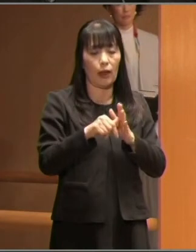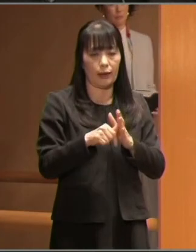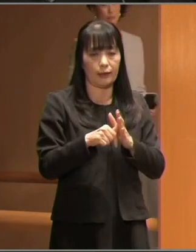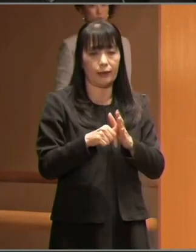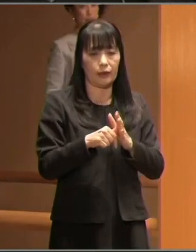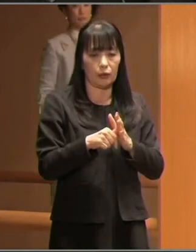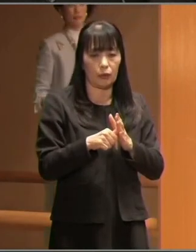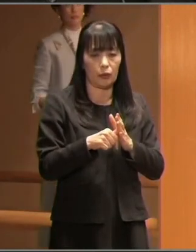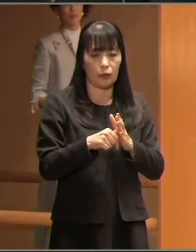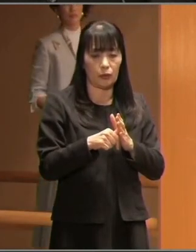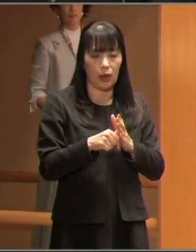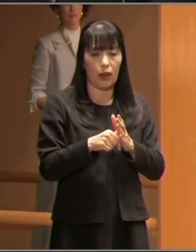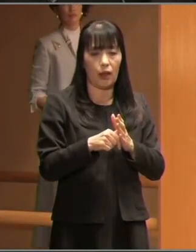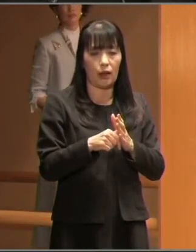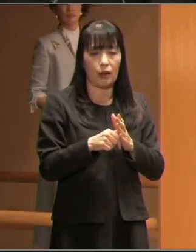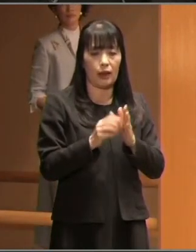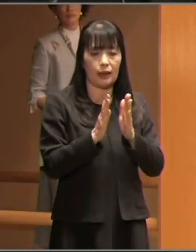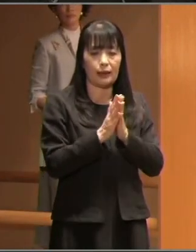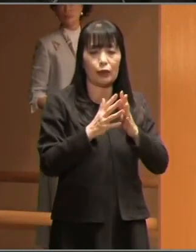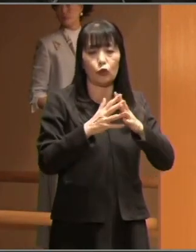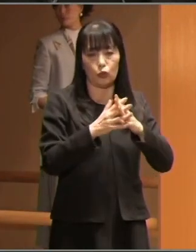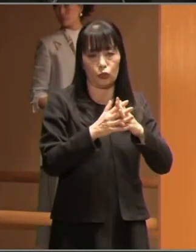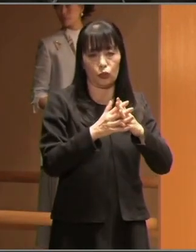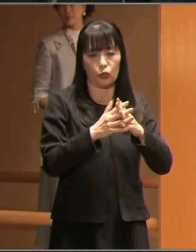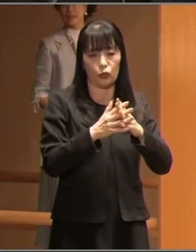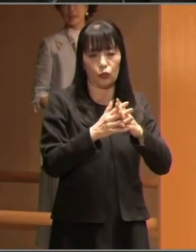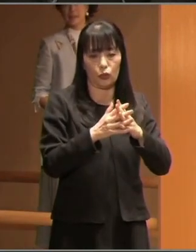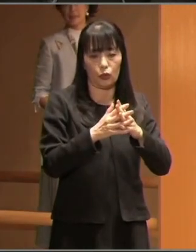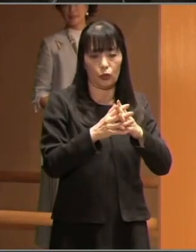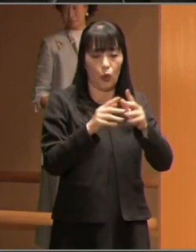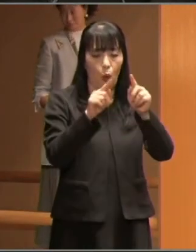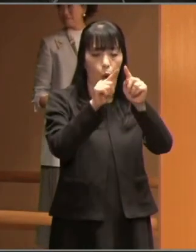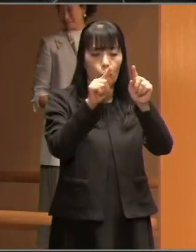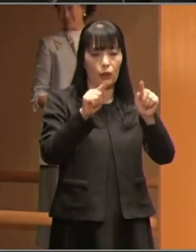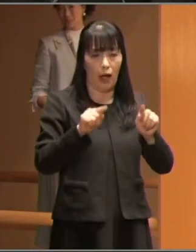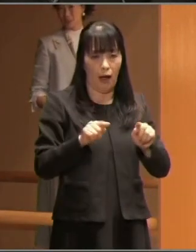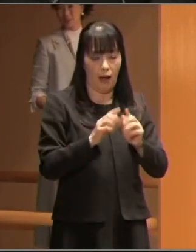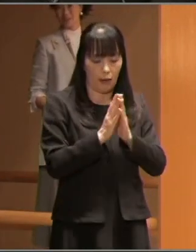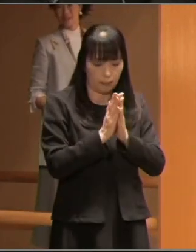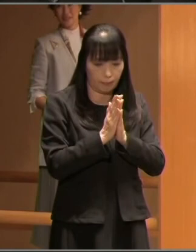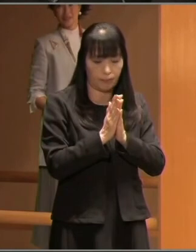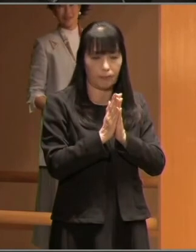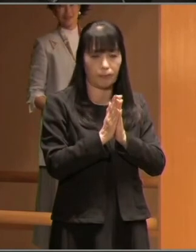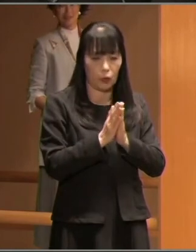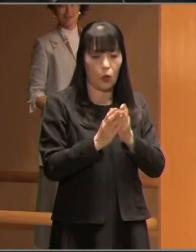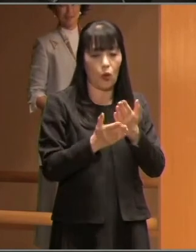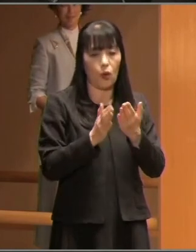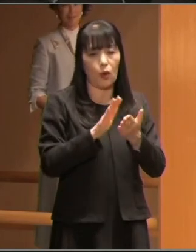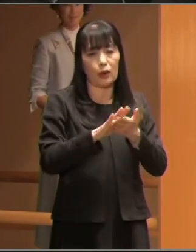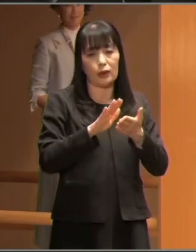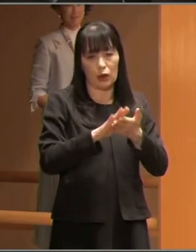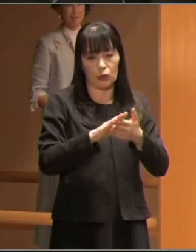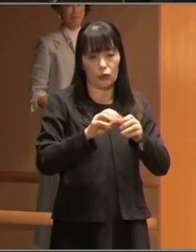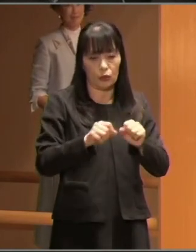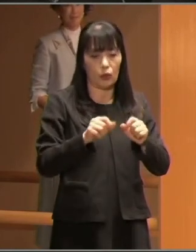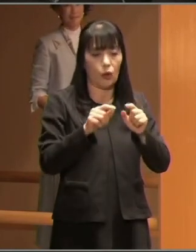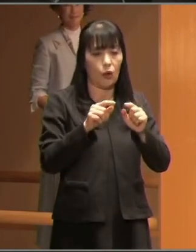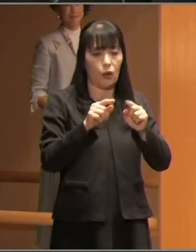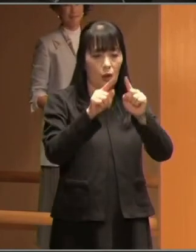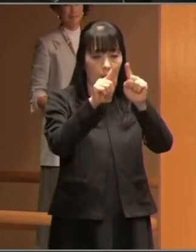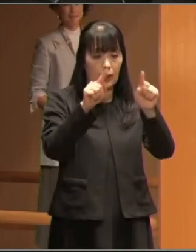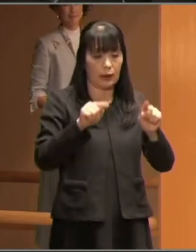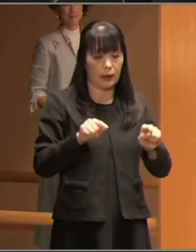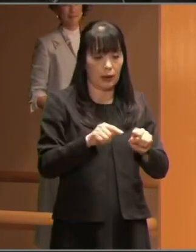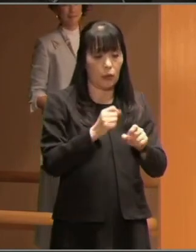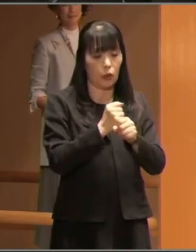printing. And Isewashi has been historically used for paper to be offered to the Ise